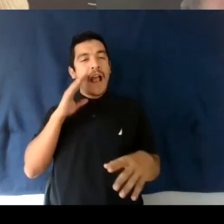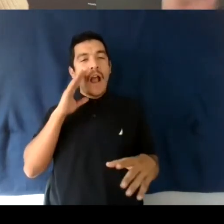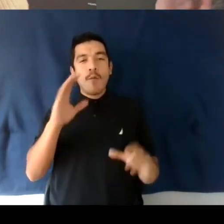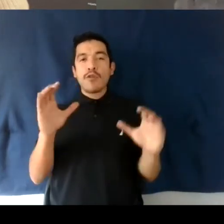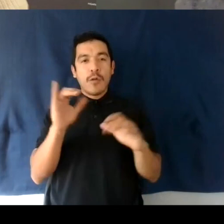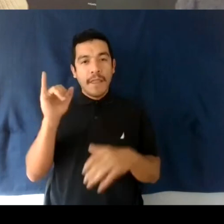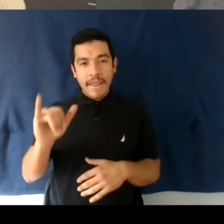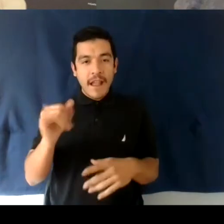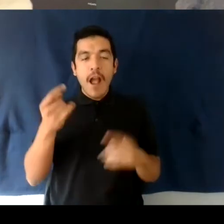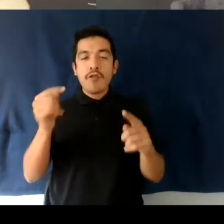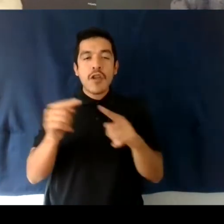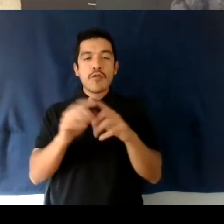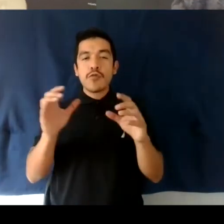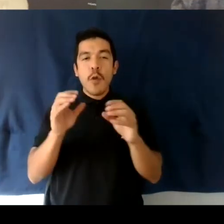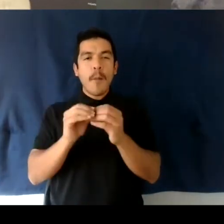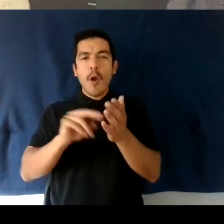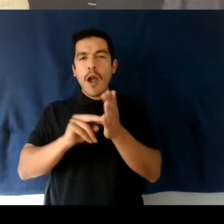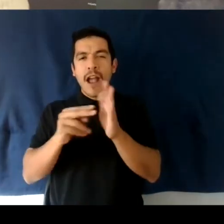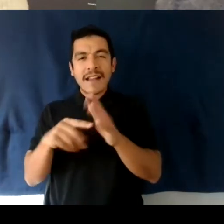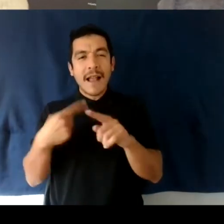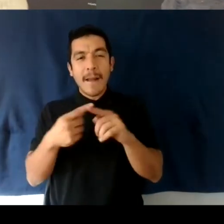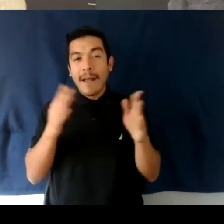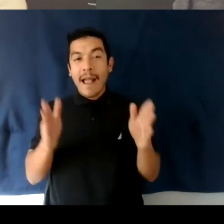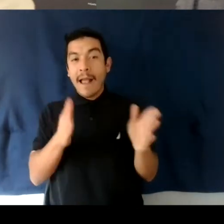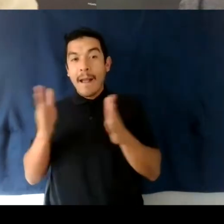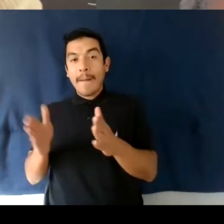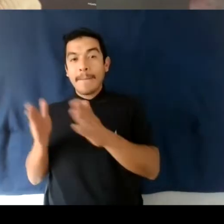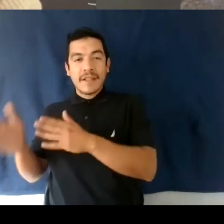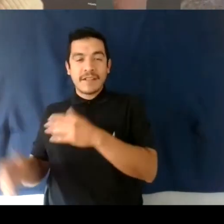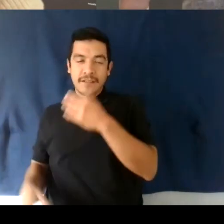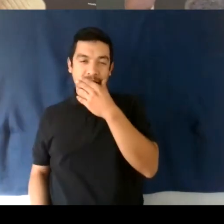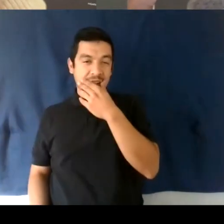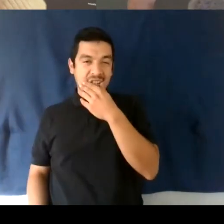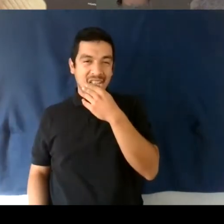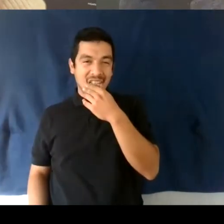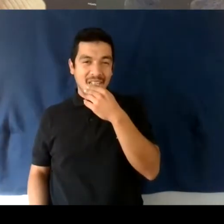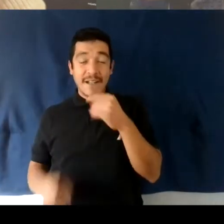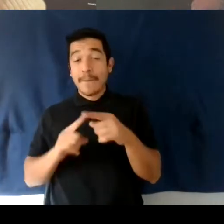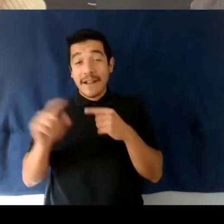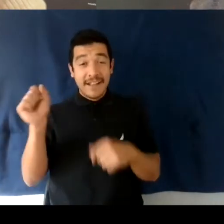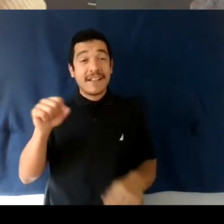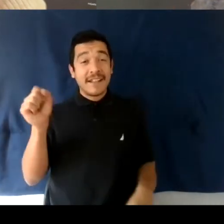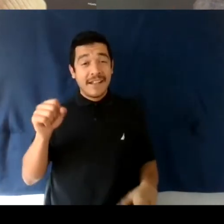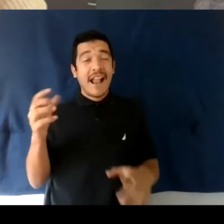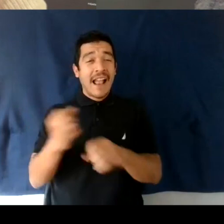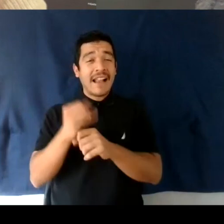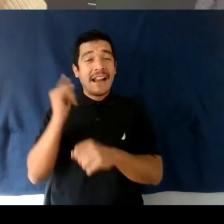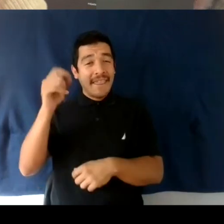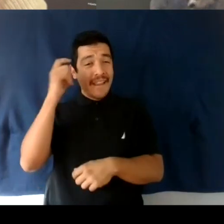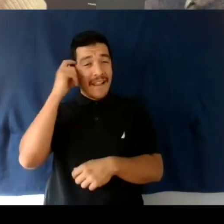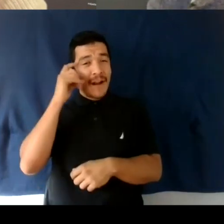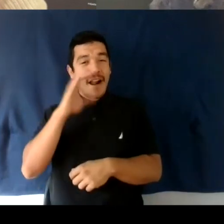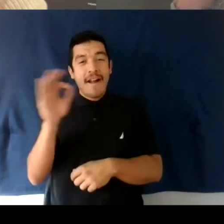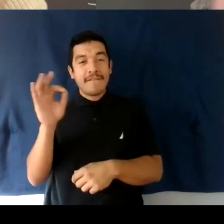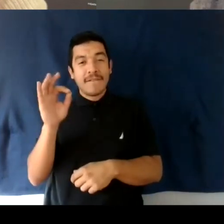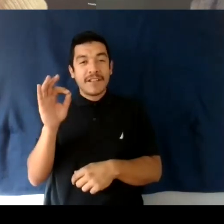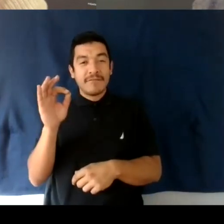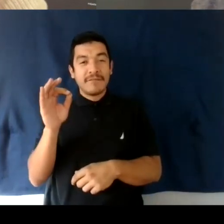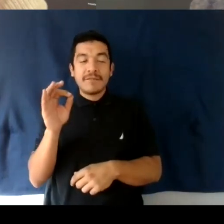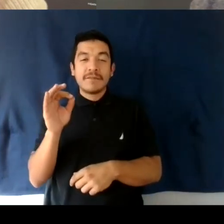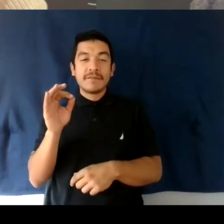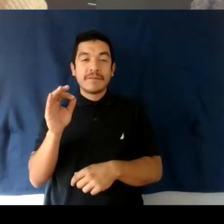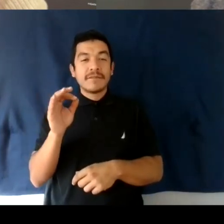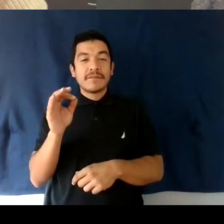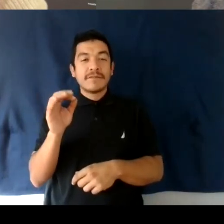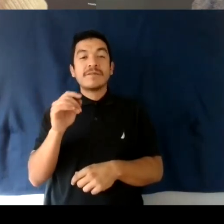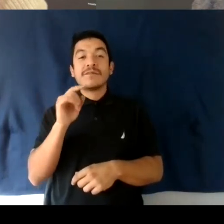try to being more intentional about planning. But yeah, getting that mentality of like,